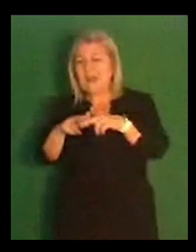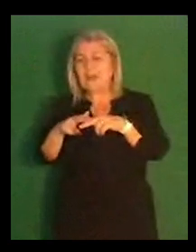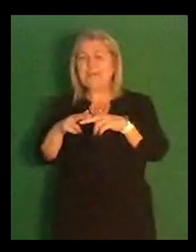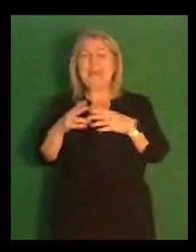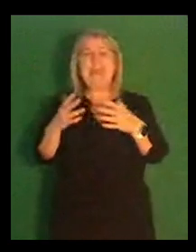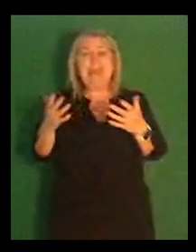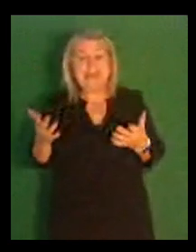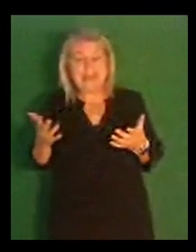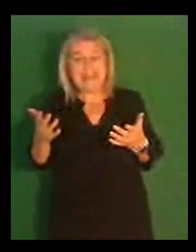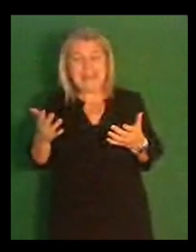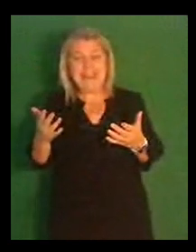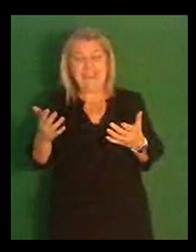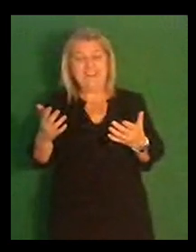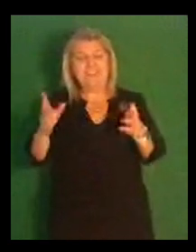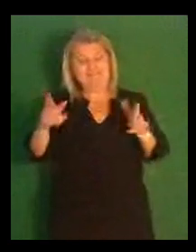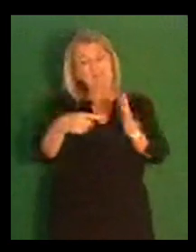visible.